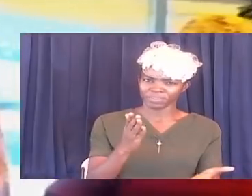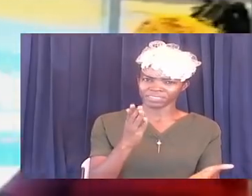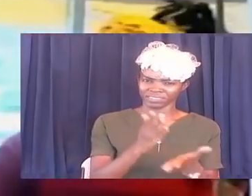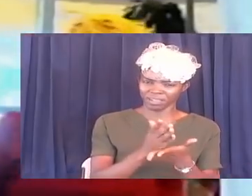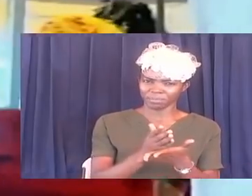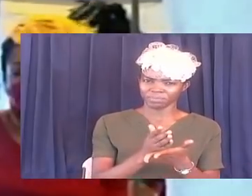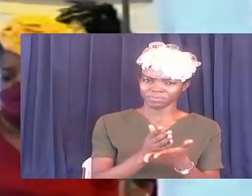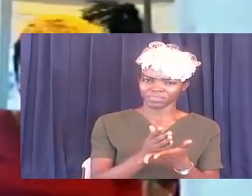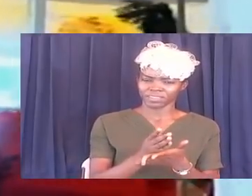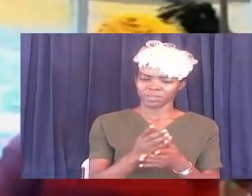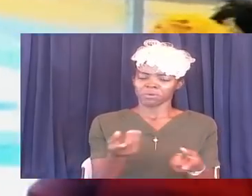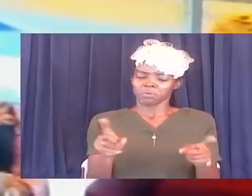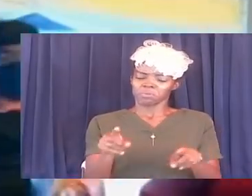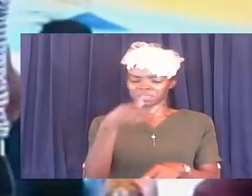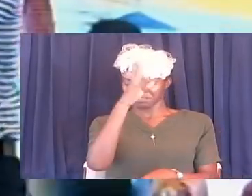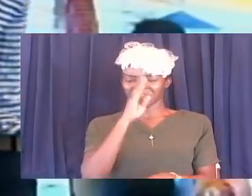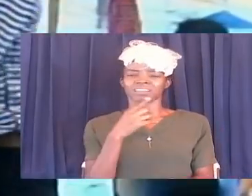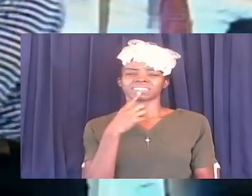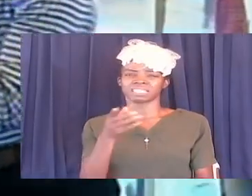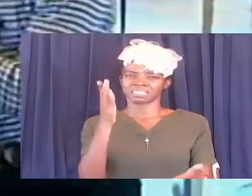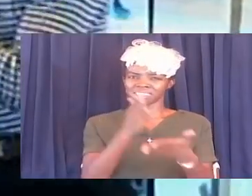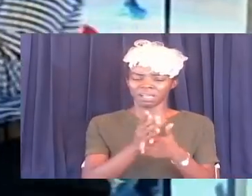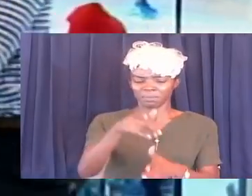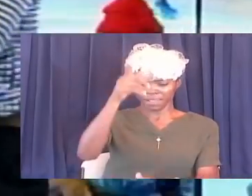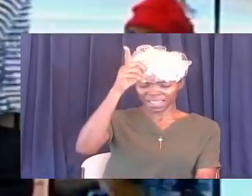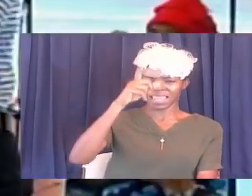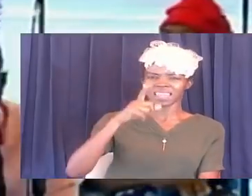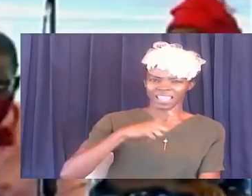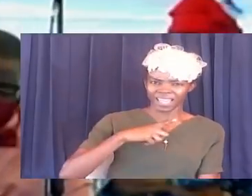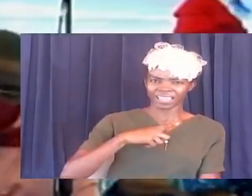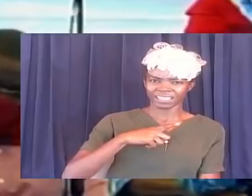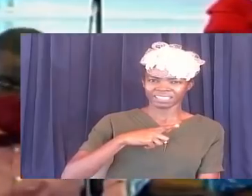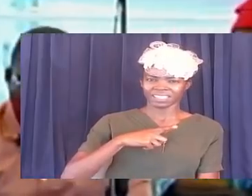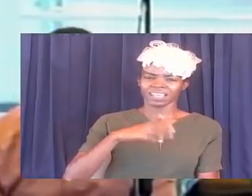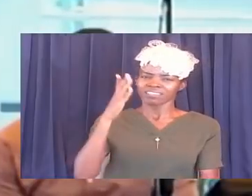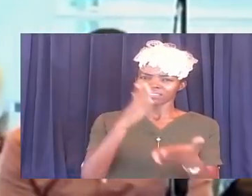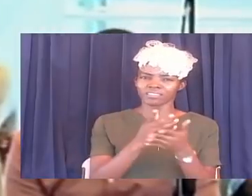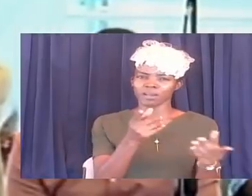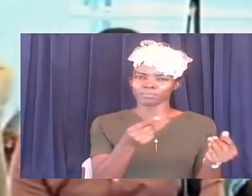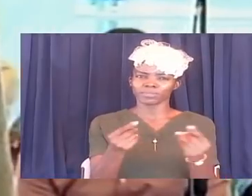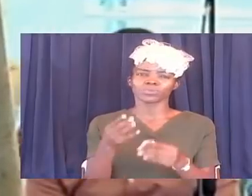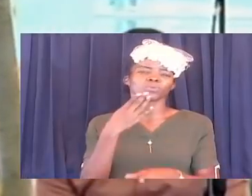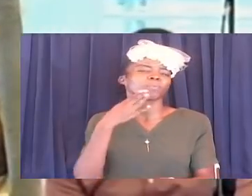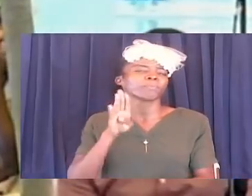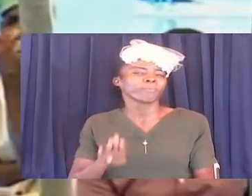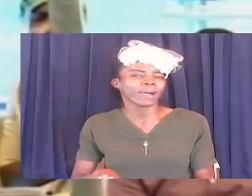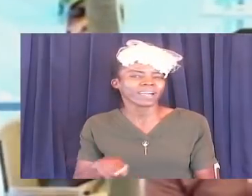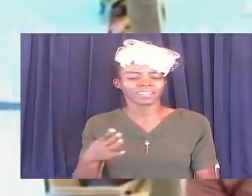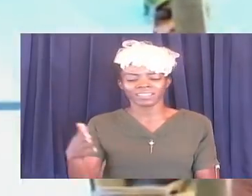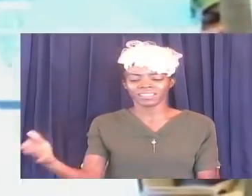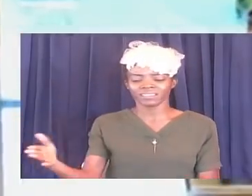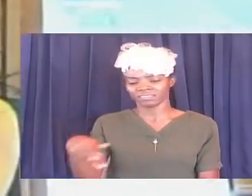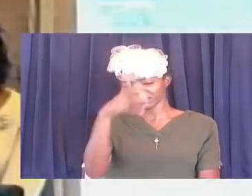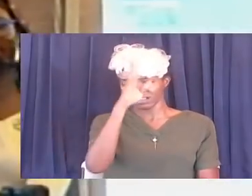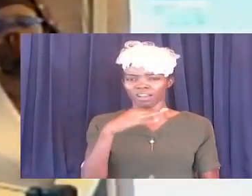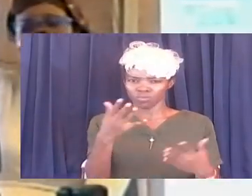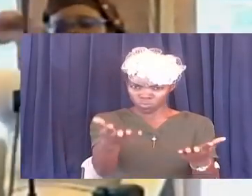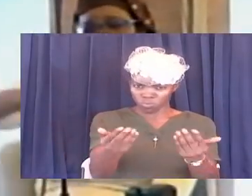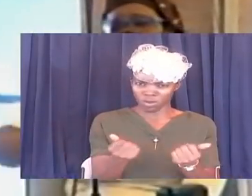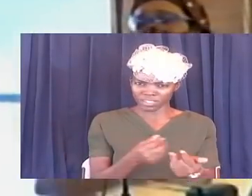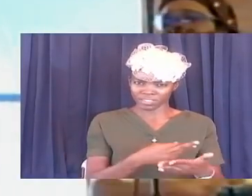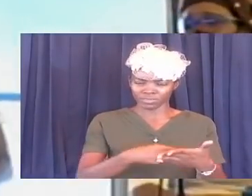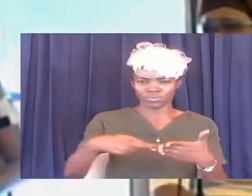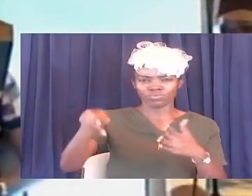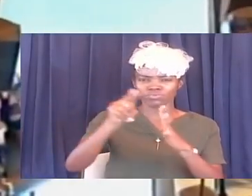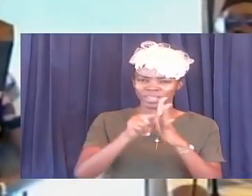Jesus. Because I ought to get to that place of righteousness that you desire. So